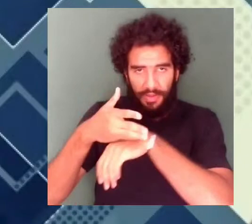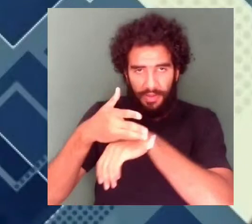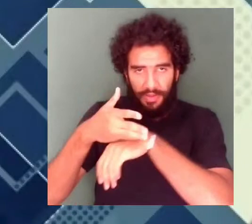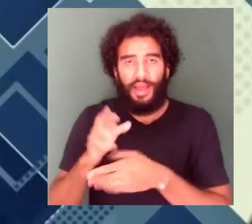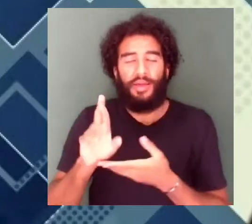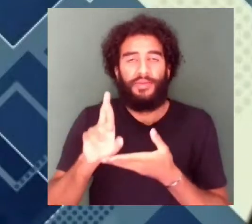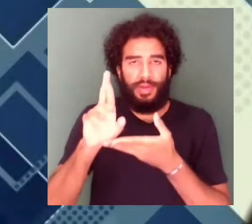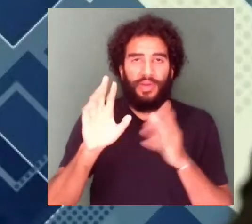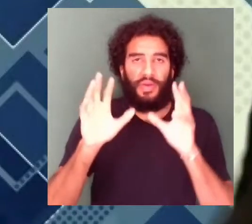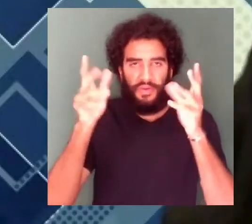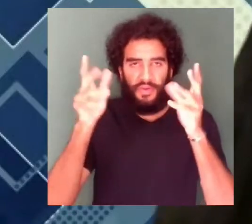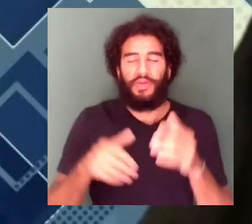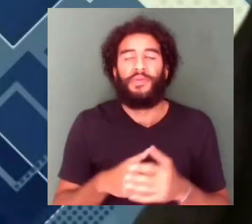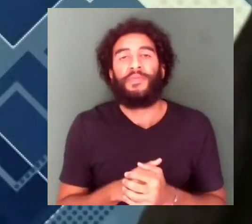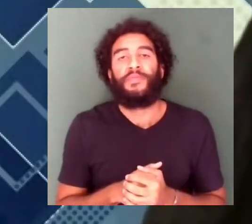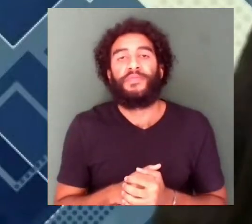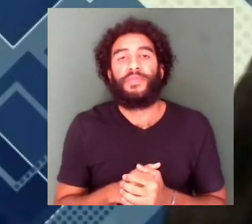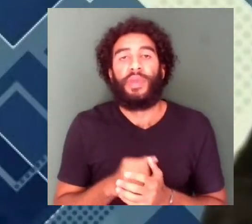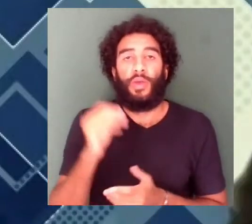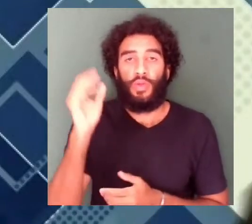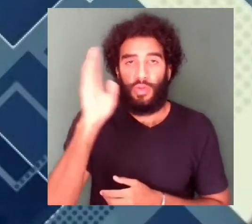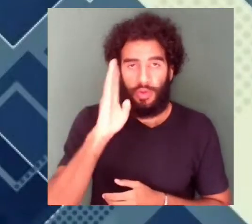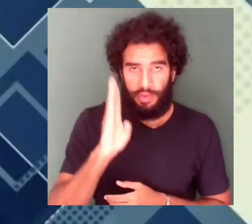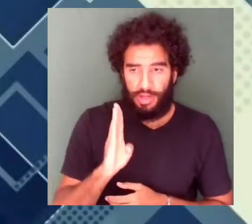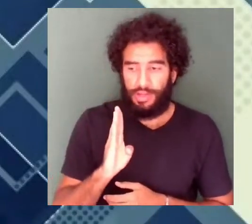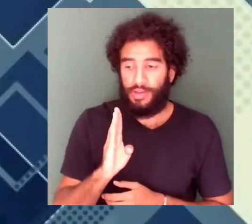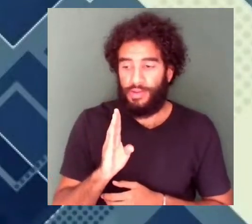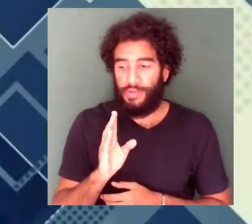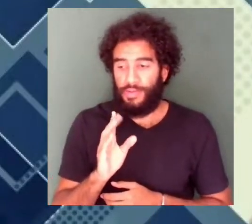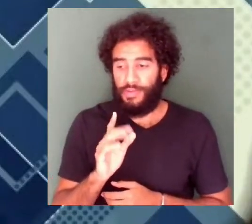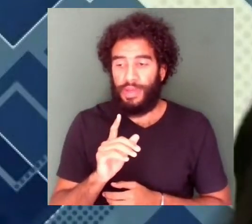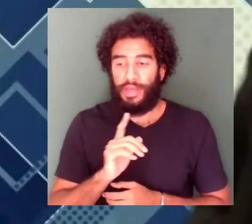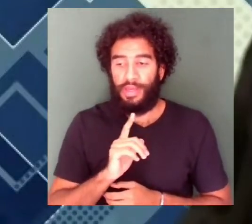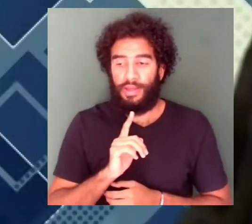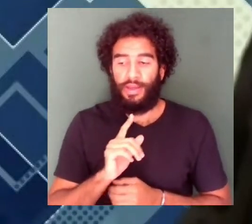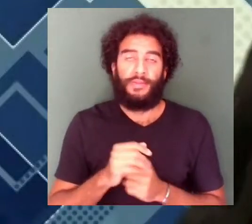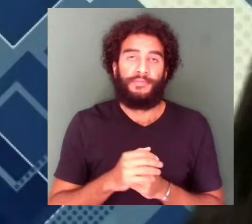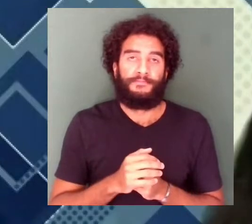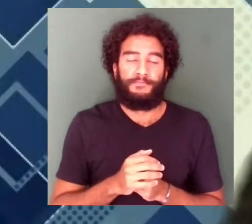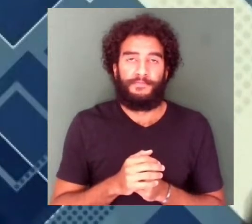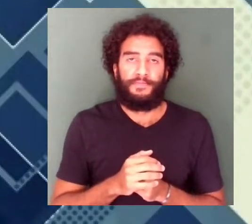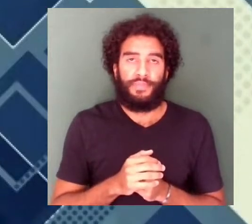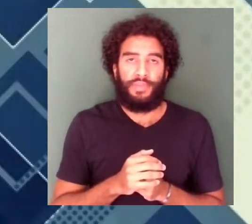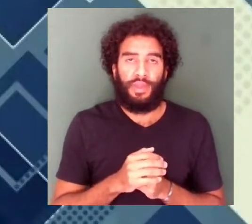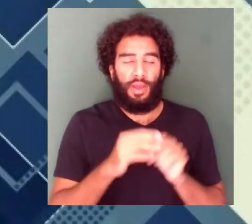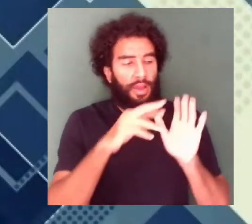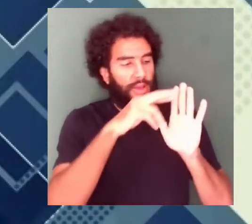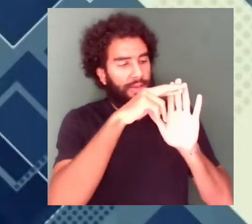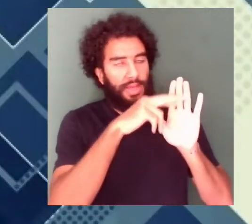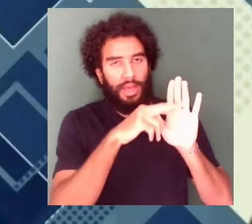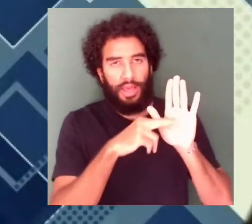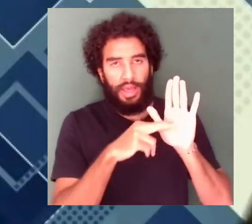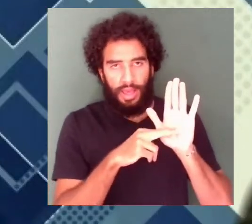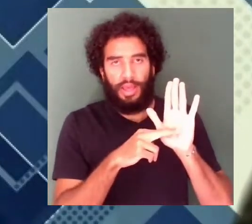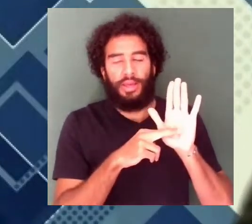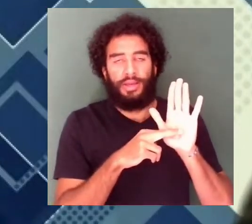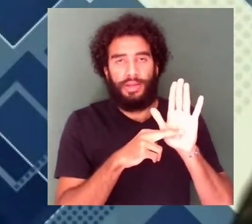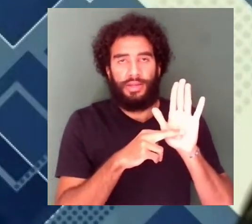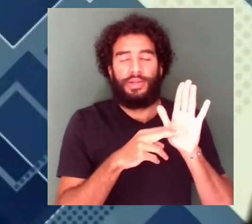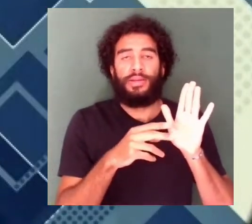and thank you for participating in this event. In Brazil, we have the consolidation of the international